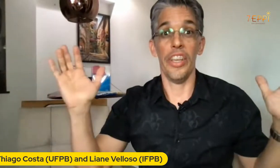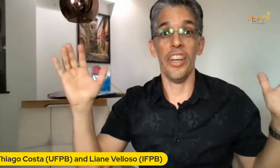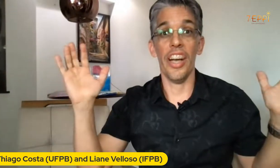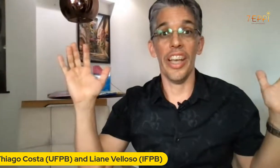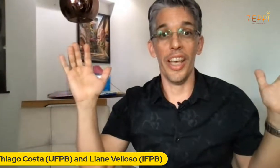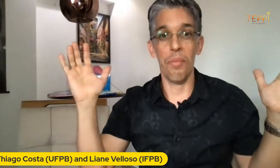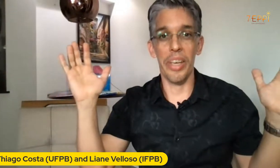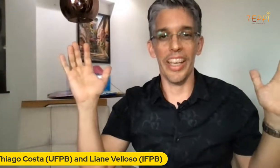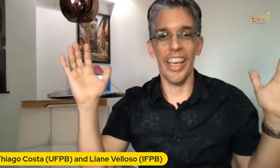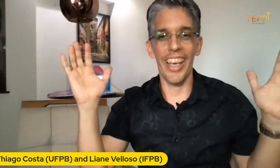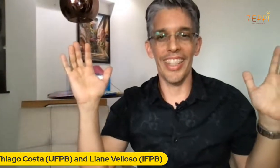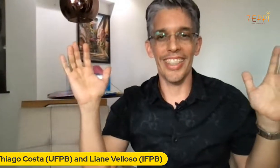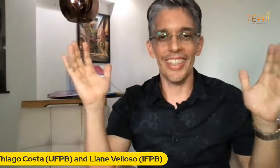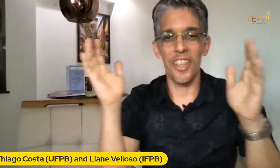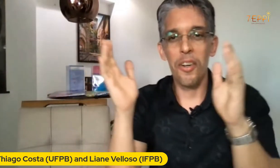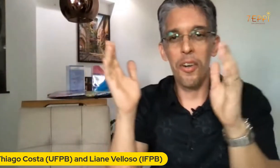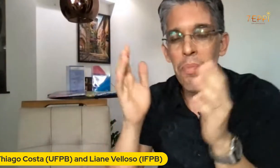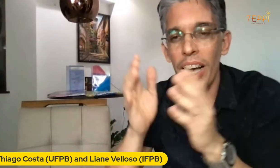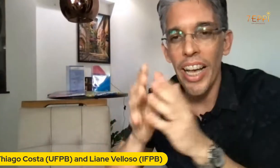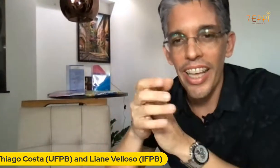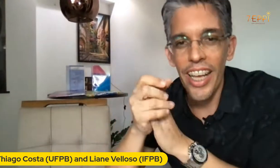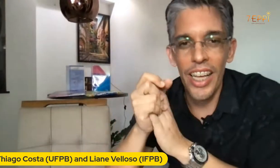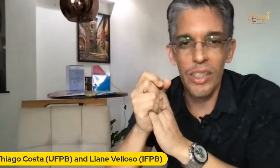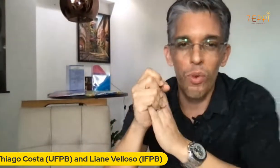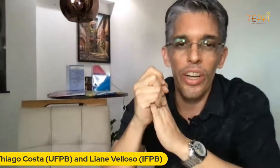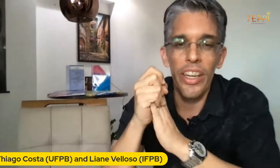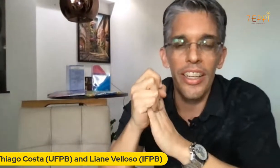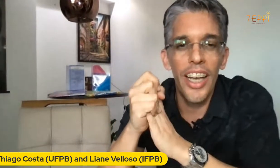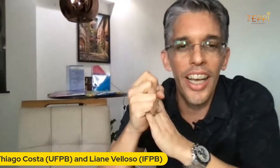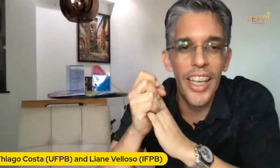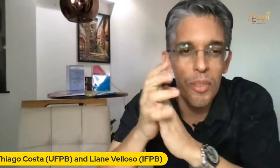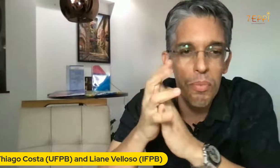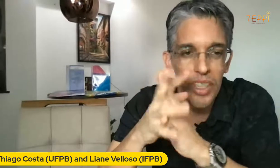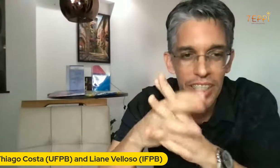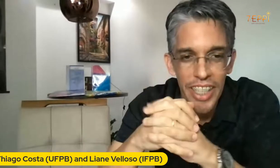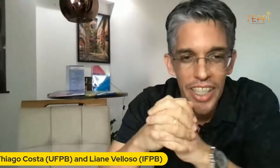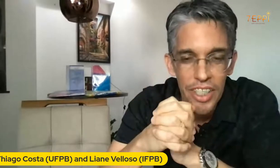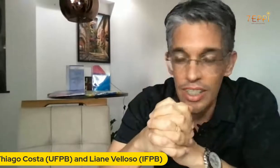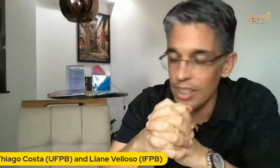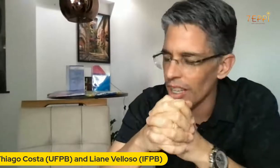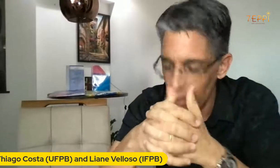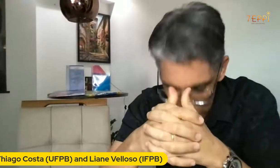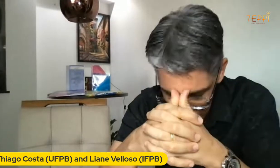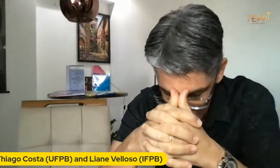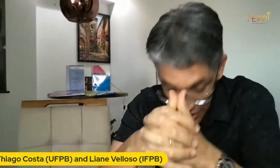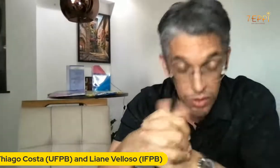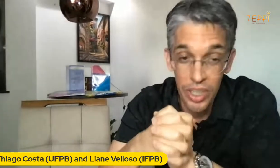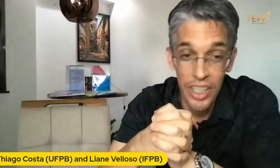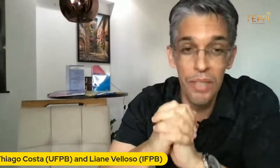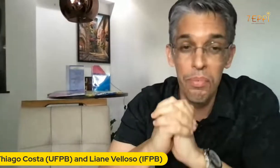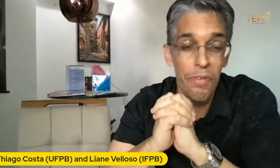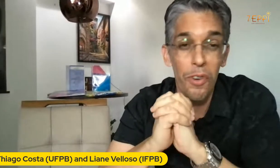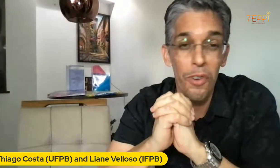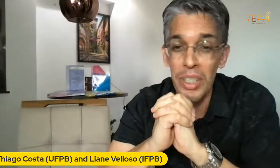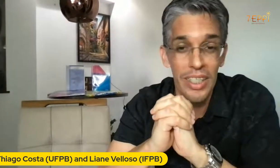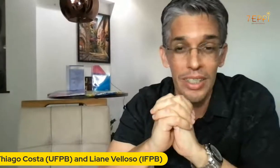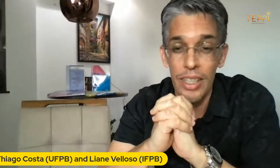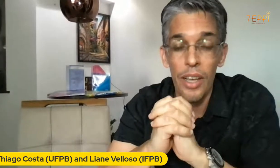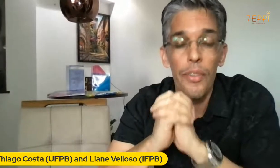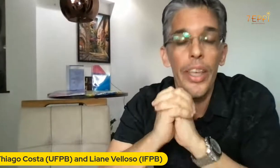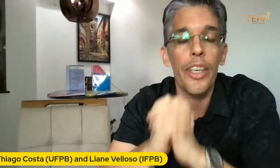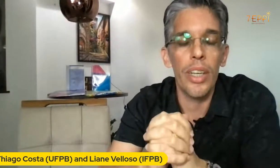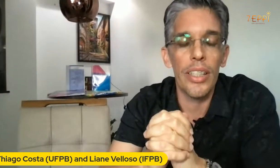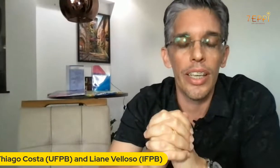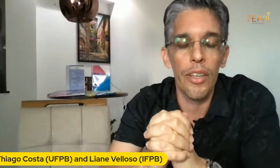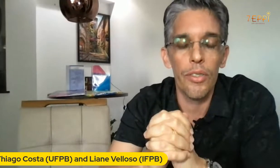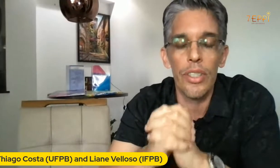So here I am again. So my God, what a nice presentation. Oh, what a nice performance.